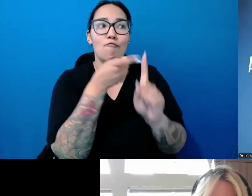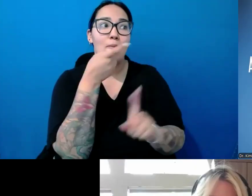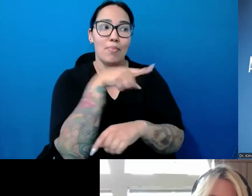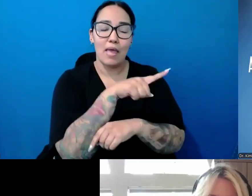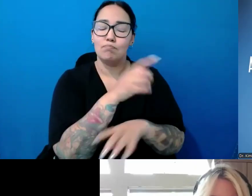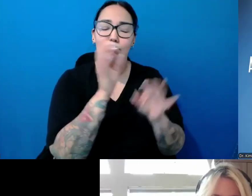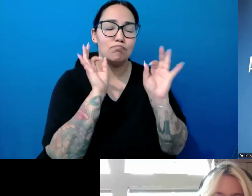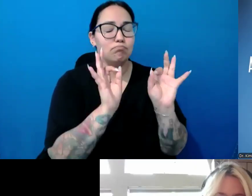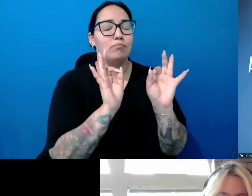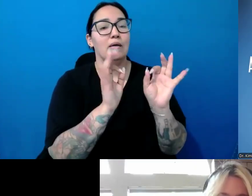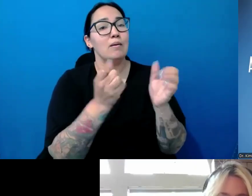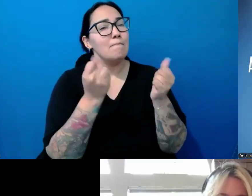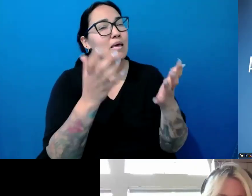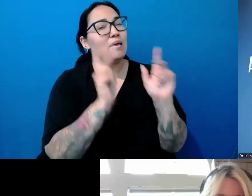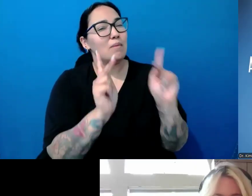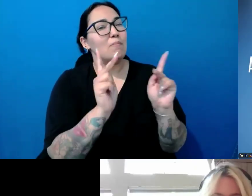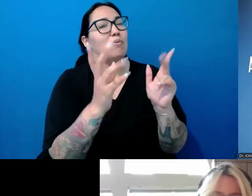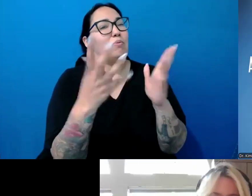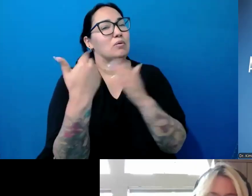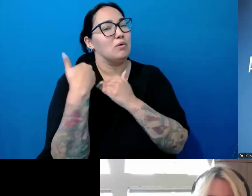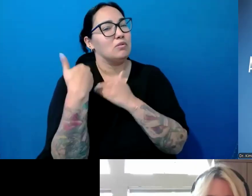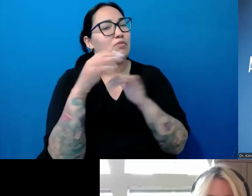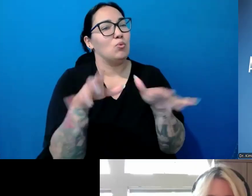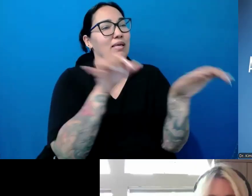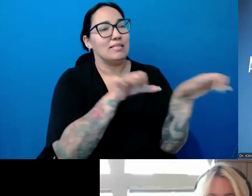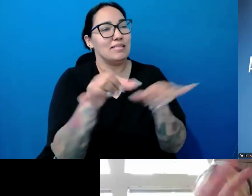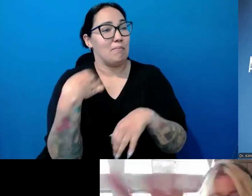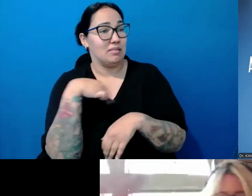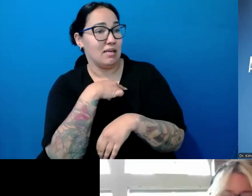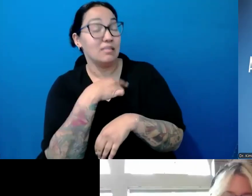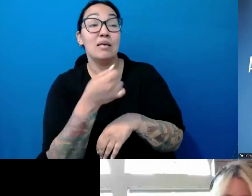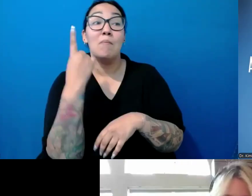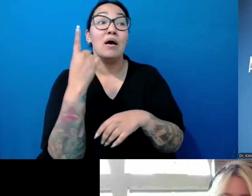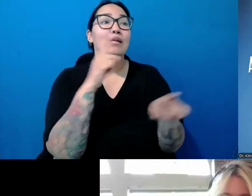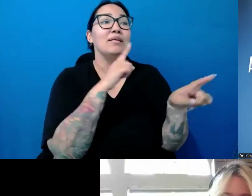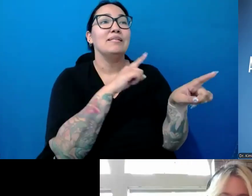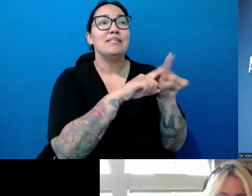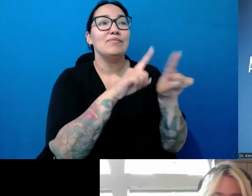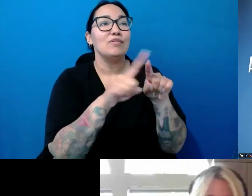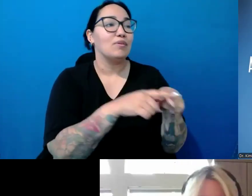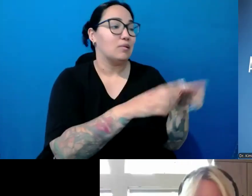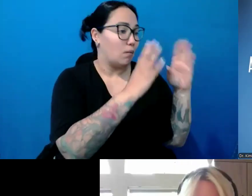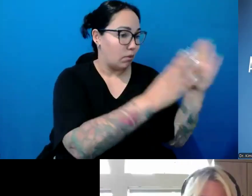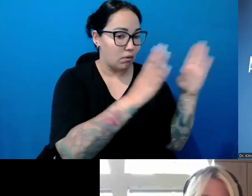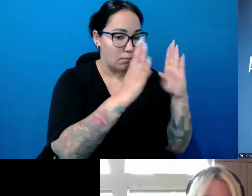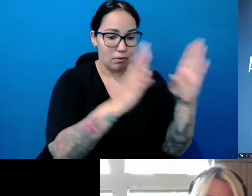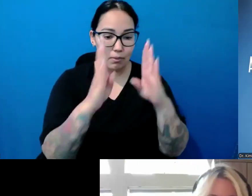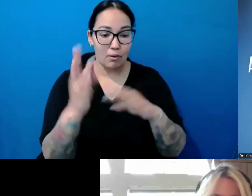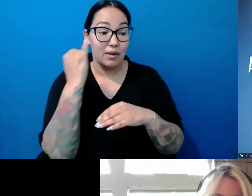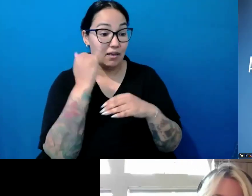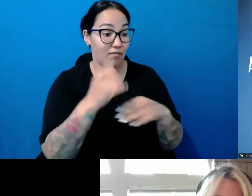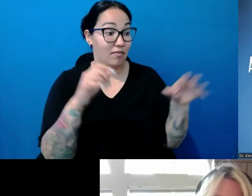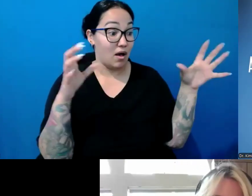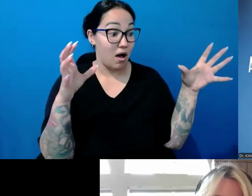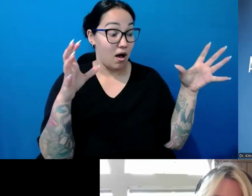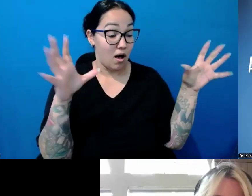because there are many people charged with doing the same thing we're doing, but everybody's doing it in silos. And if it's together, it just becomes bigger